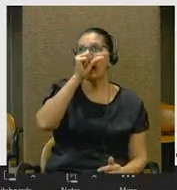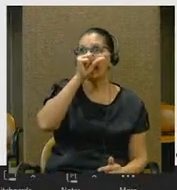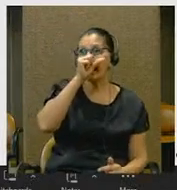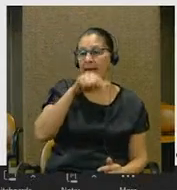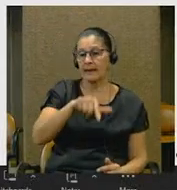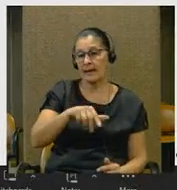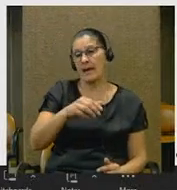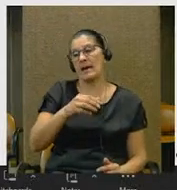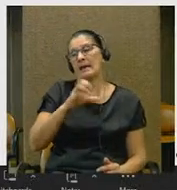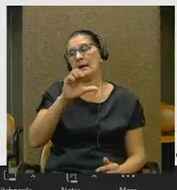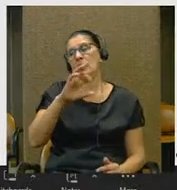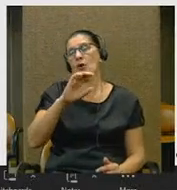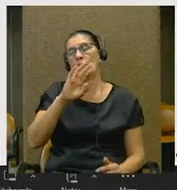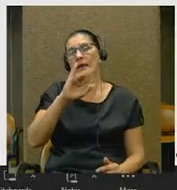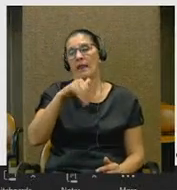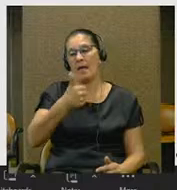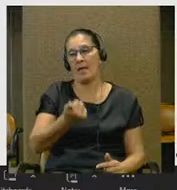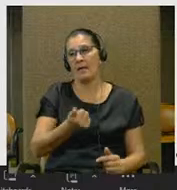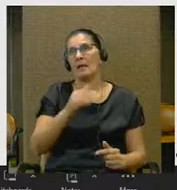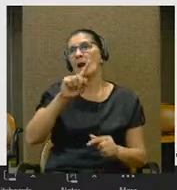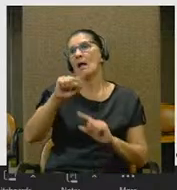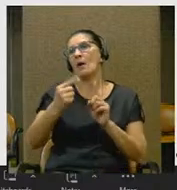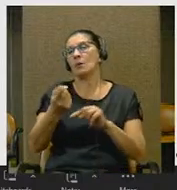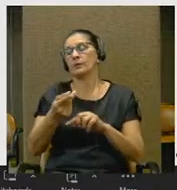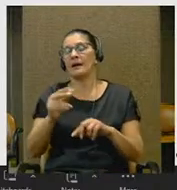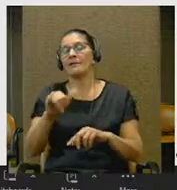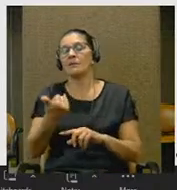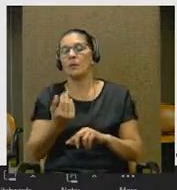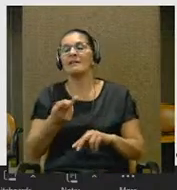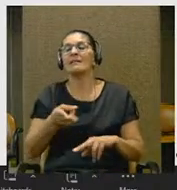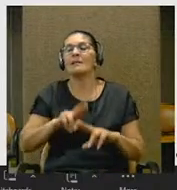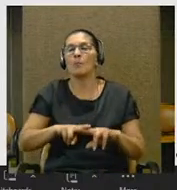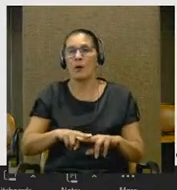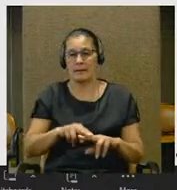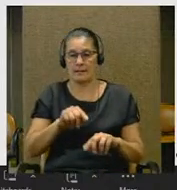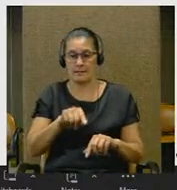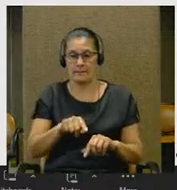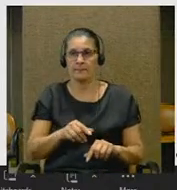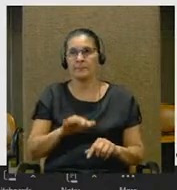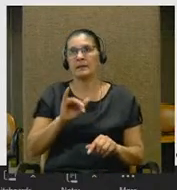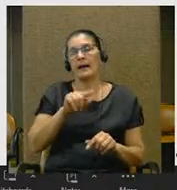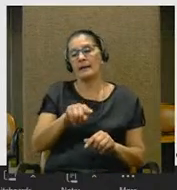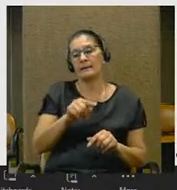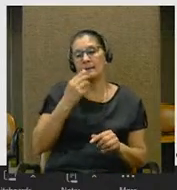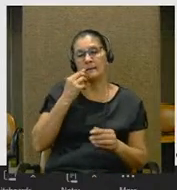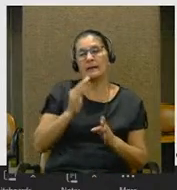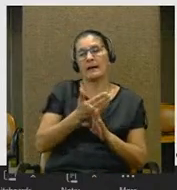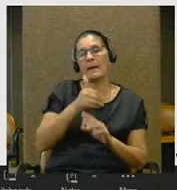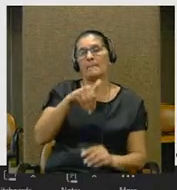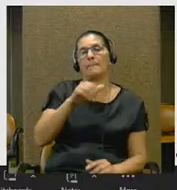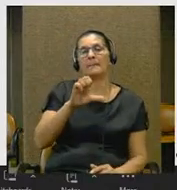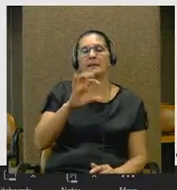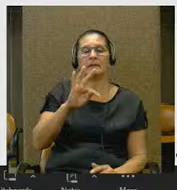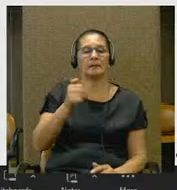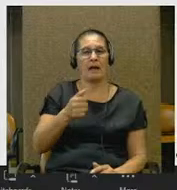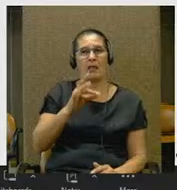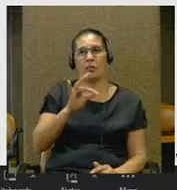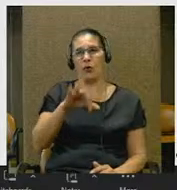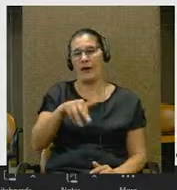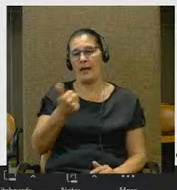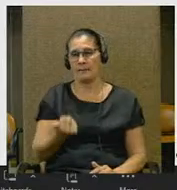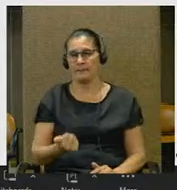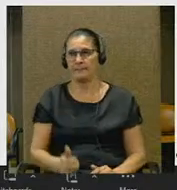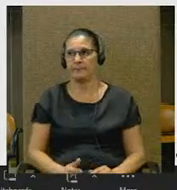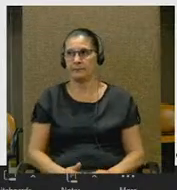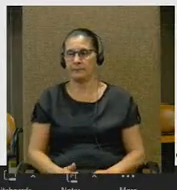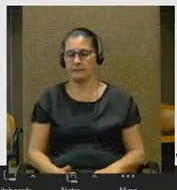line is from deaths related to synthetic opioids, excluding methadone. So this is where fentanyl would be in the synthetic opioid category.